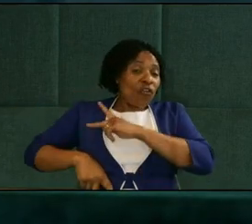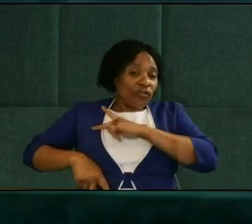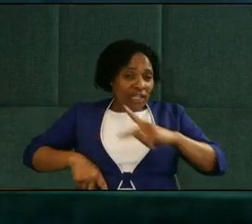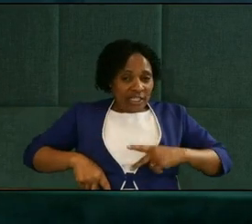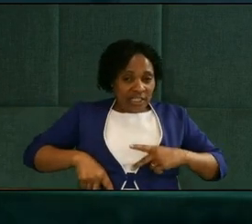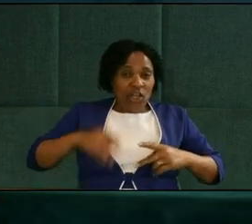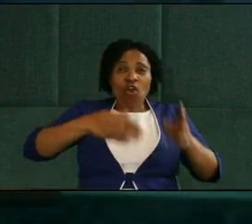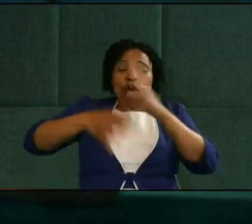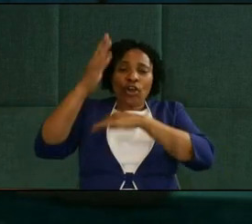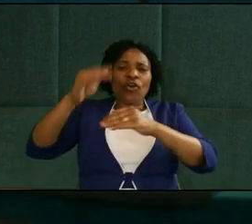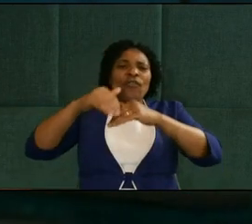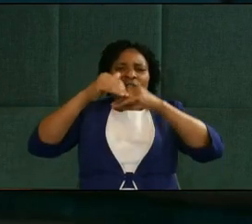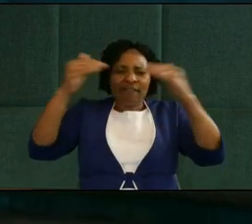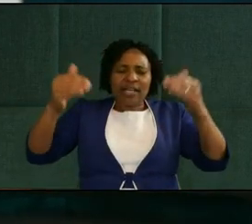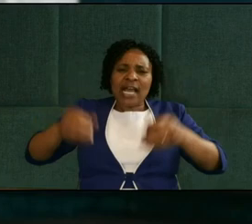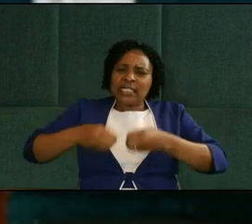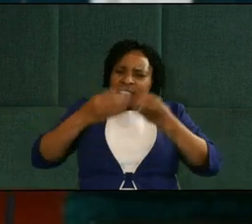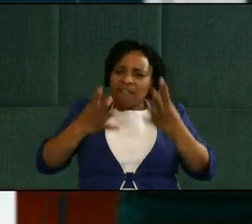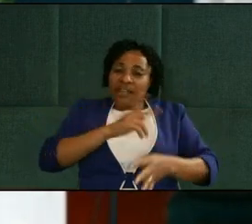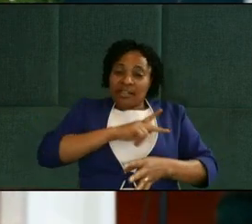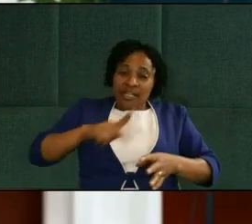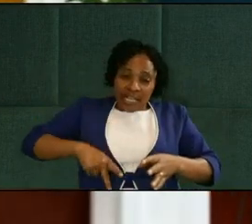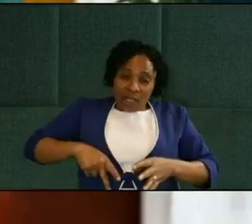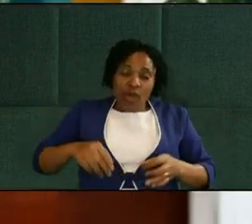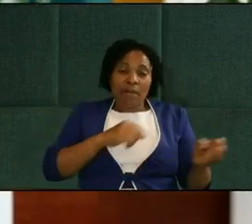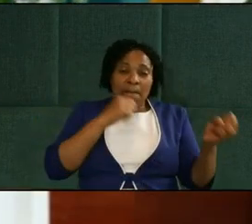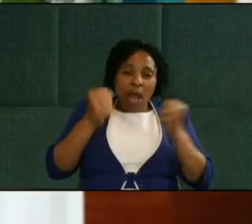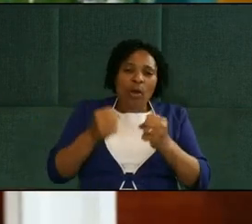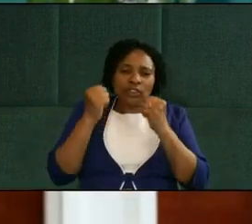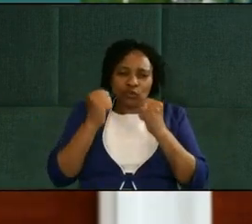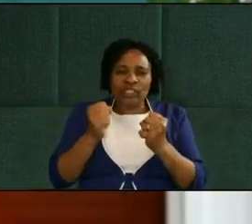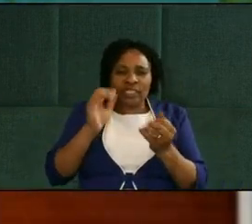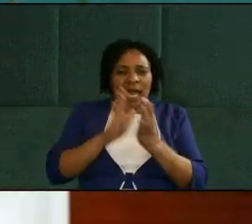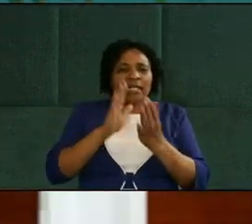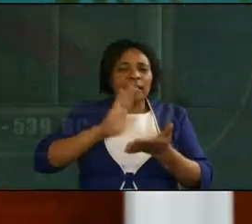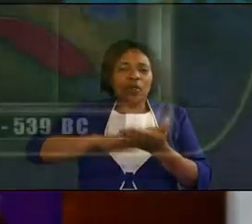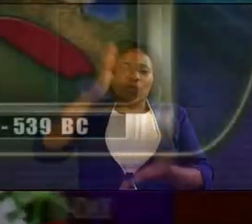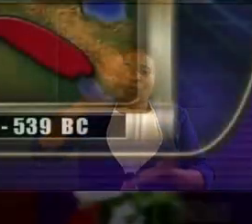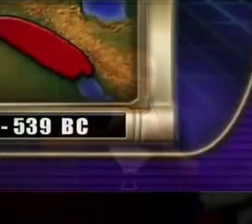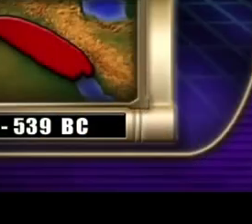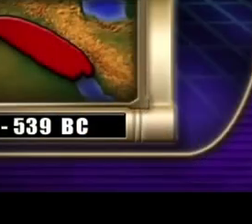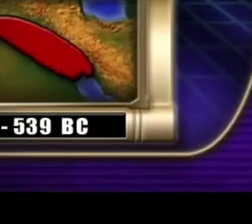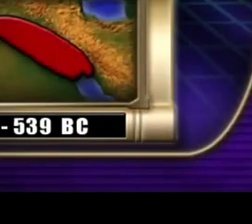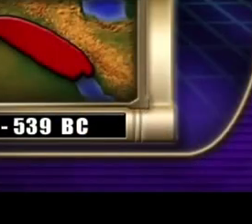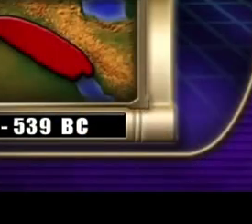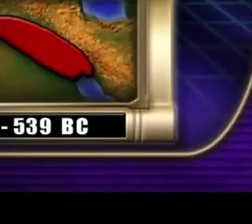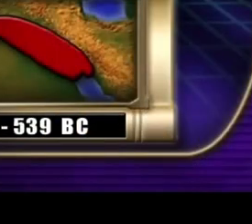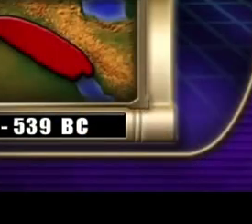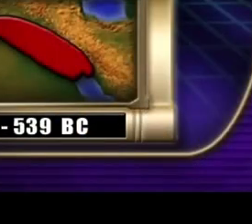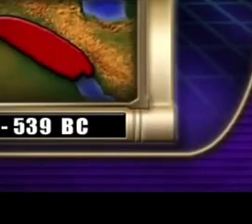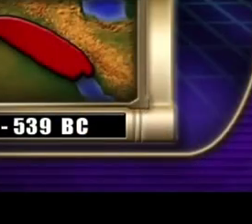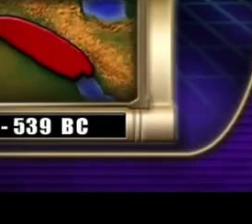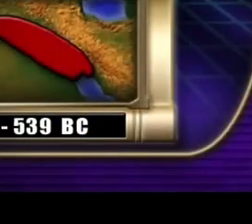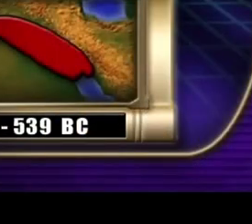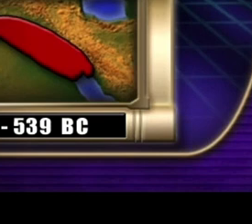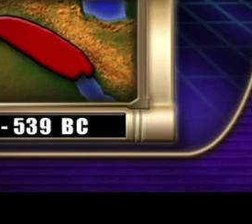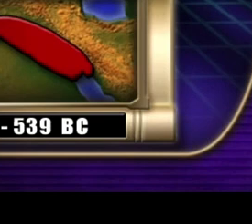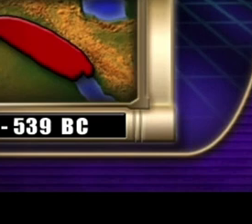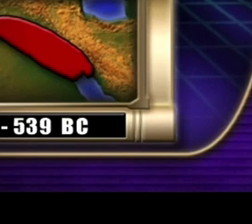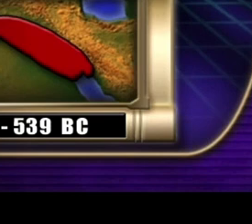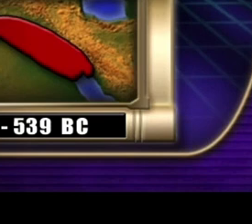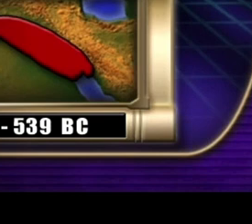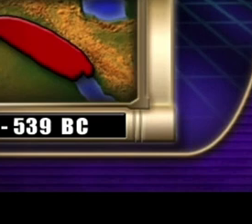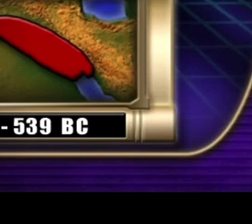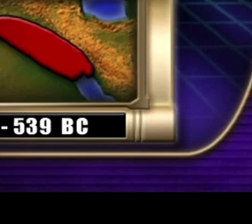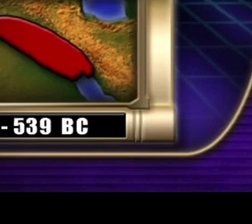God of heaven has given you a kingdom, power, strength, and glory. You represent what? You represent